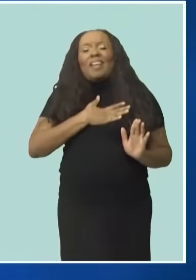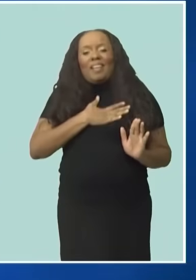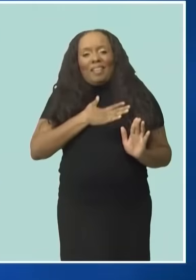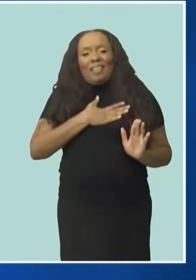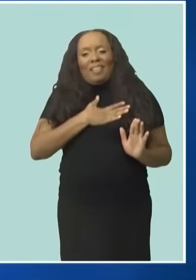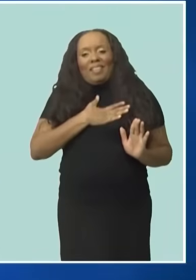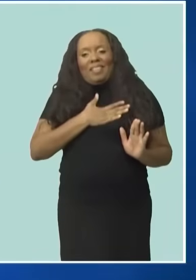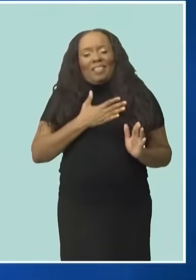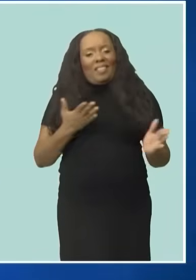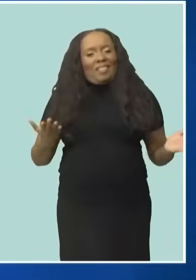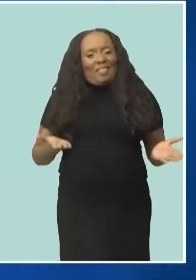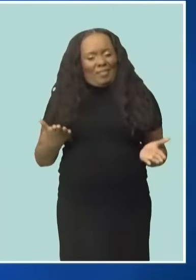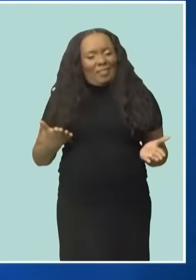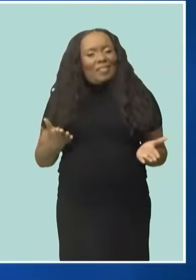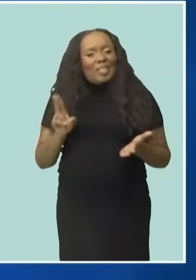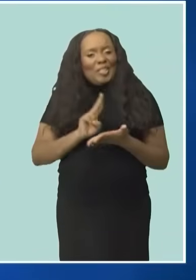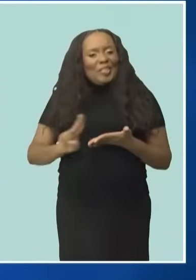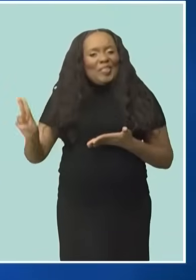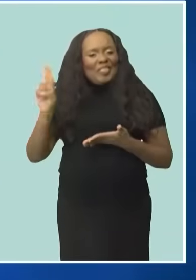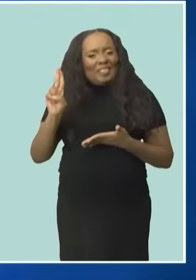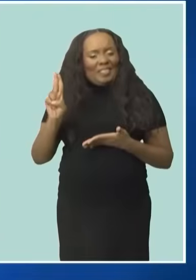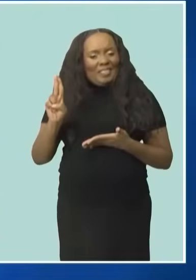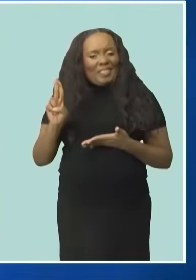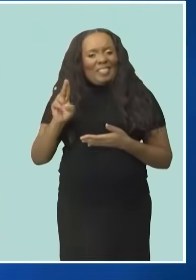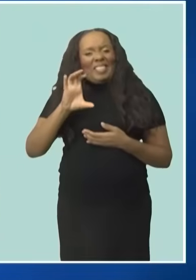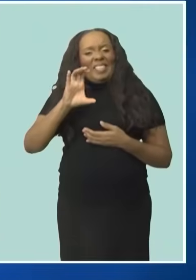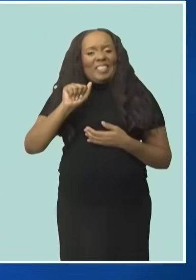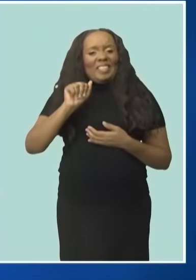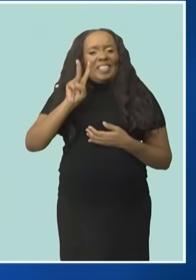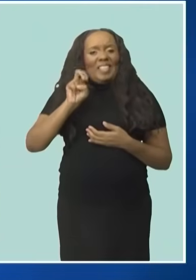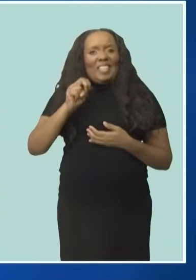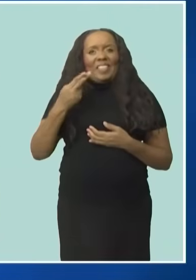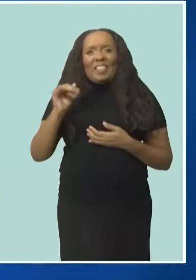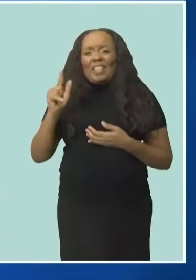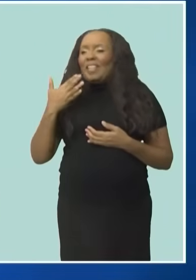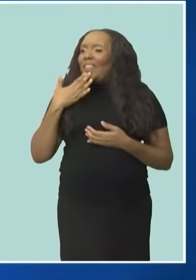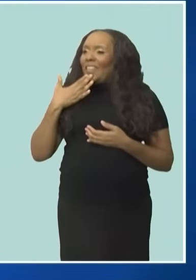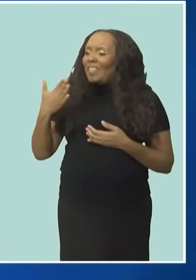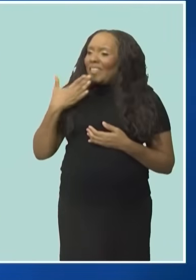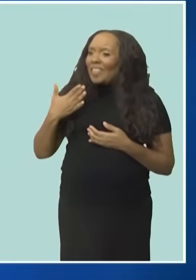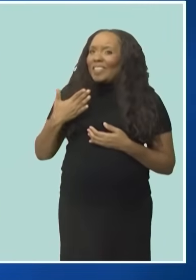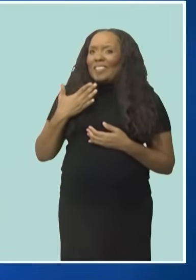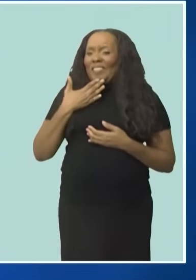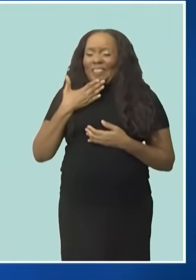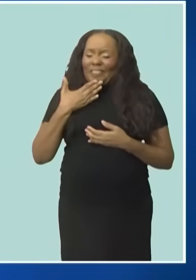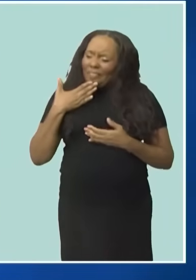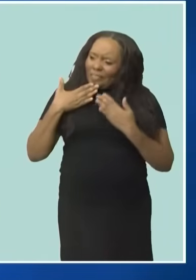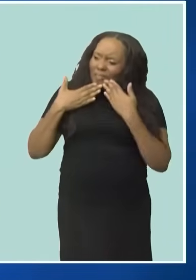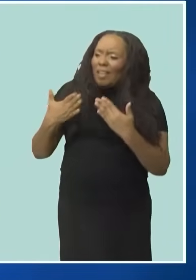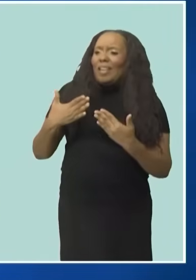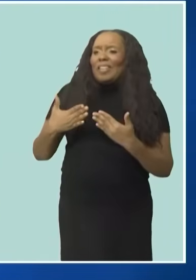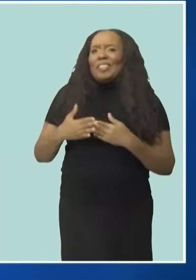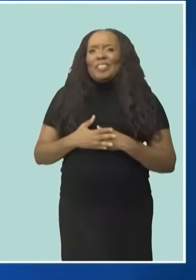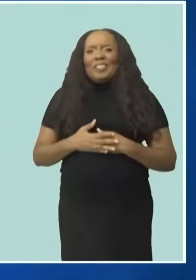this university. And we thank her for that. We thank her for that.